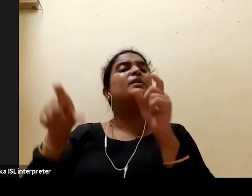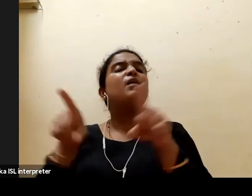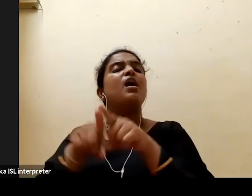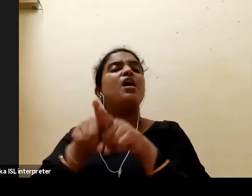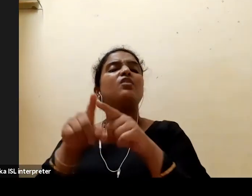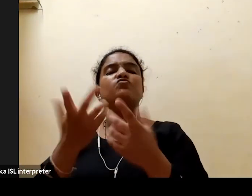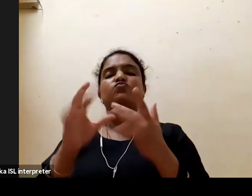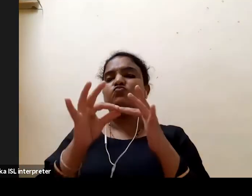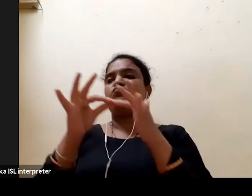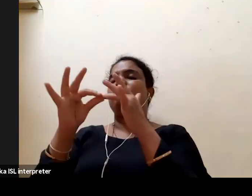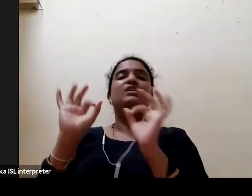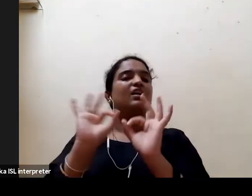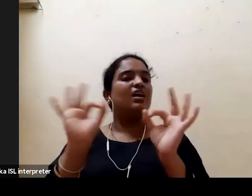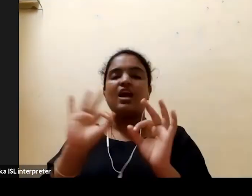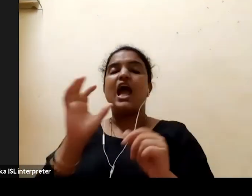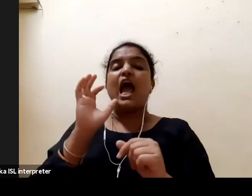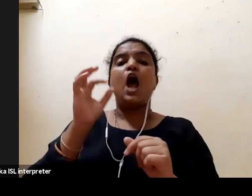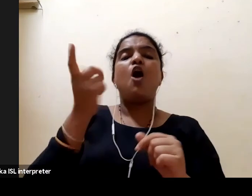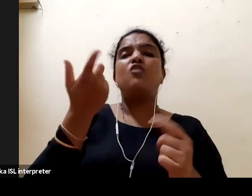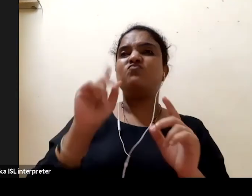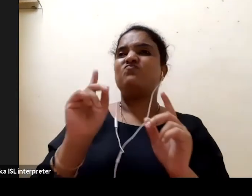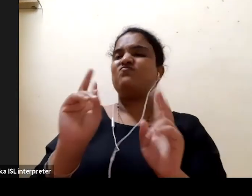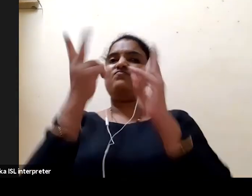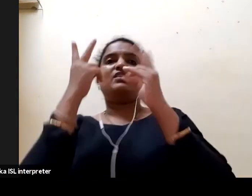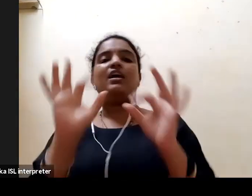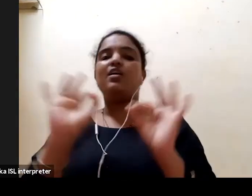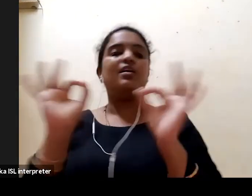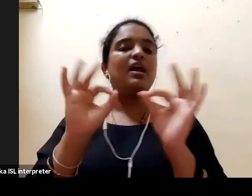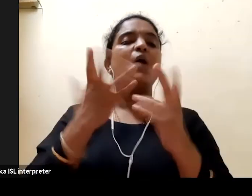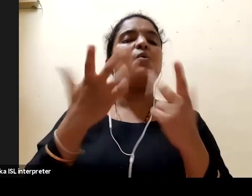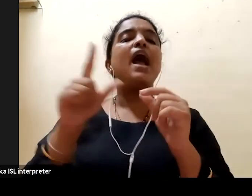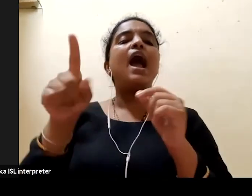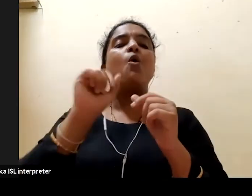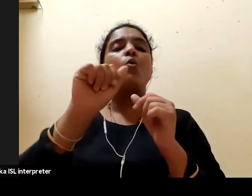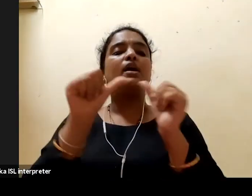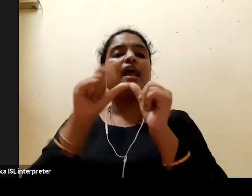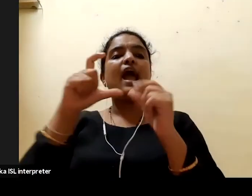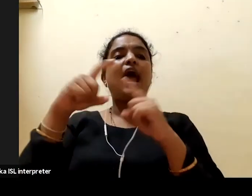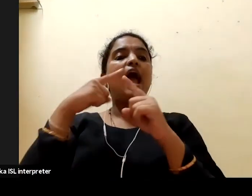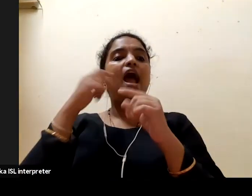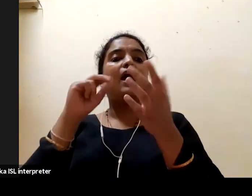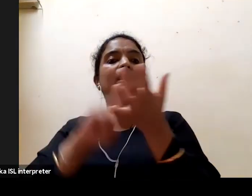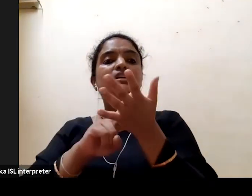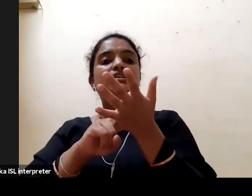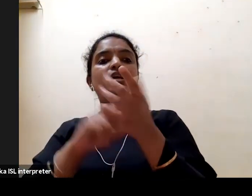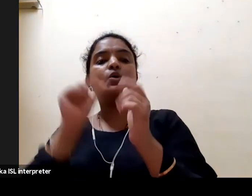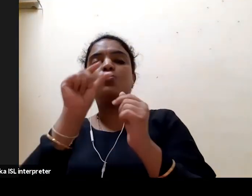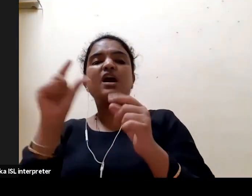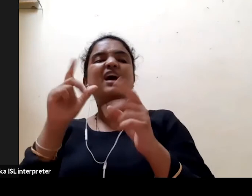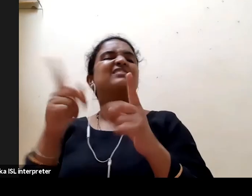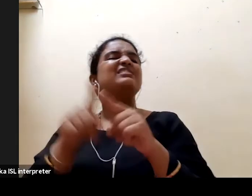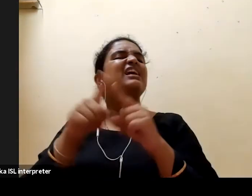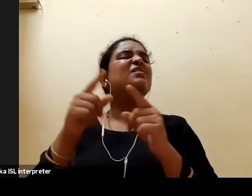unique. Like I said, just use a lot of action words, because a lot of blogs tend to think recipe writing is very boring, and they'll